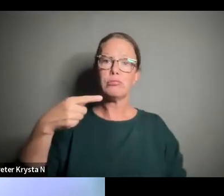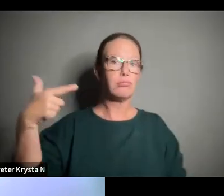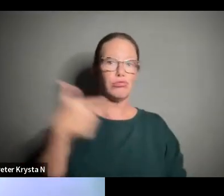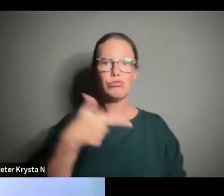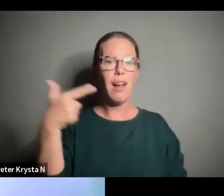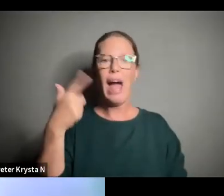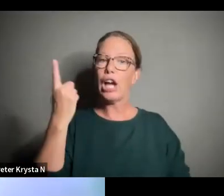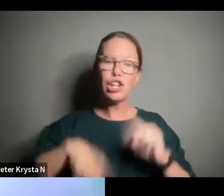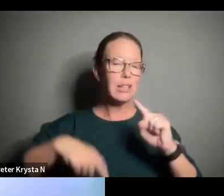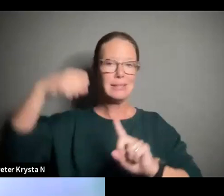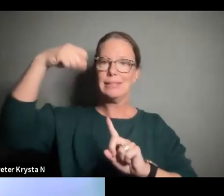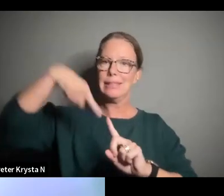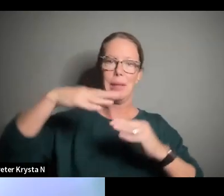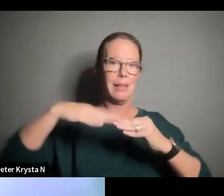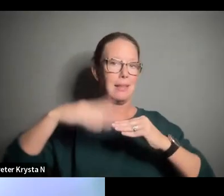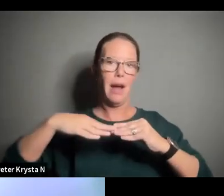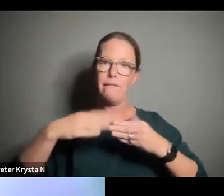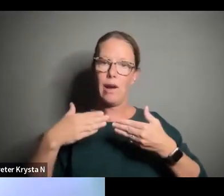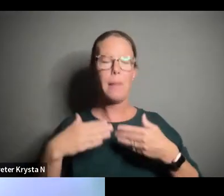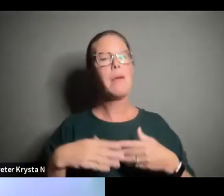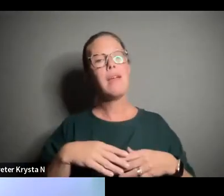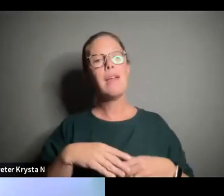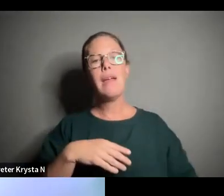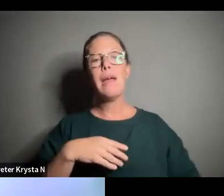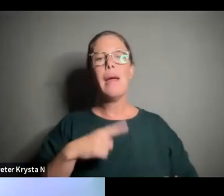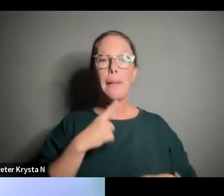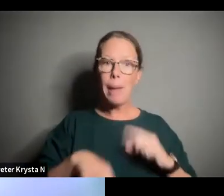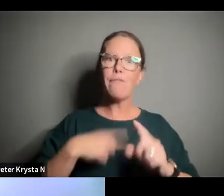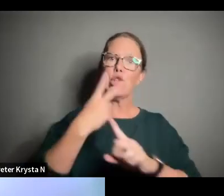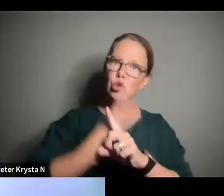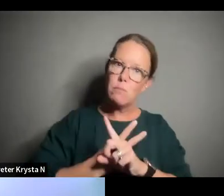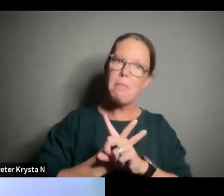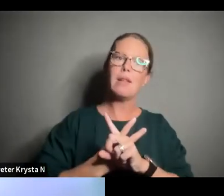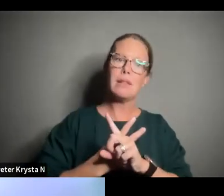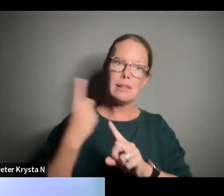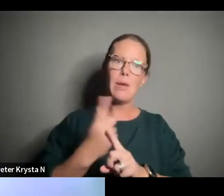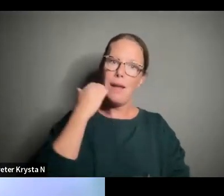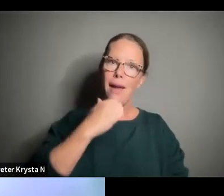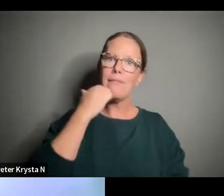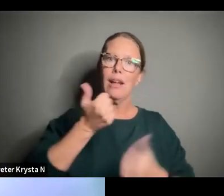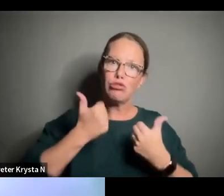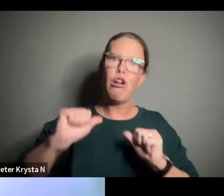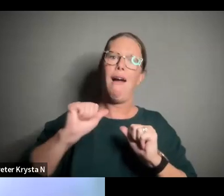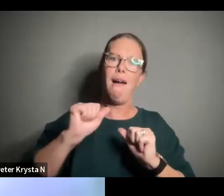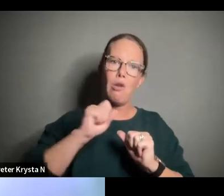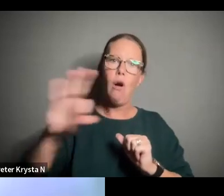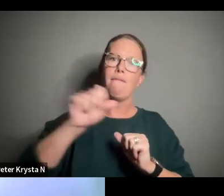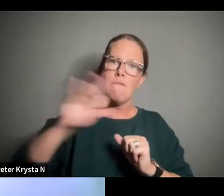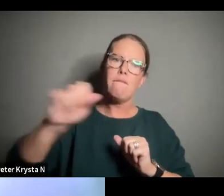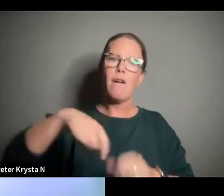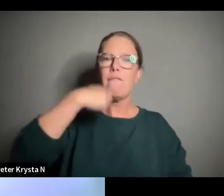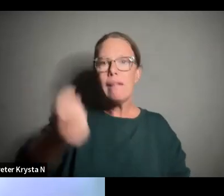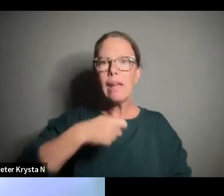couldn't stimulate the diaphragm. But for 2 months, somebody had been trying every day. He'd been trying to wean off the ventilator, and every day he